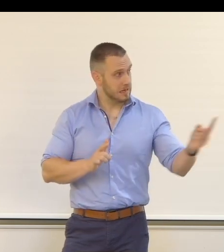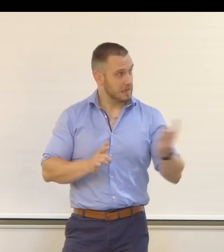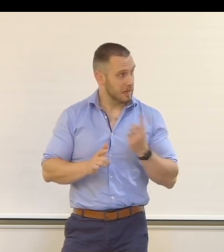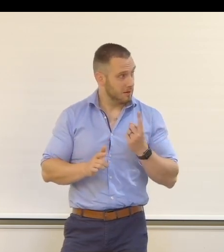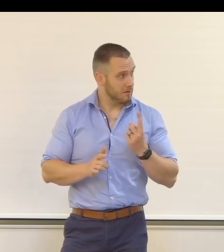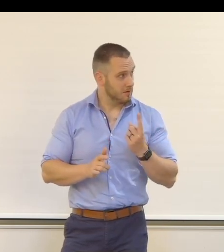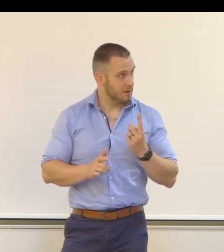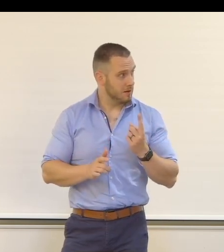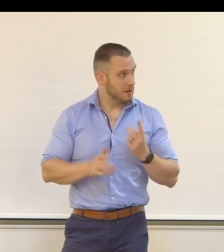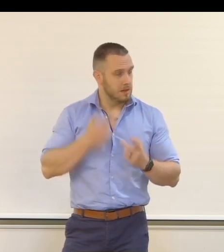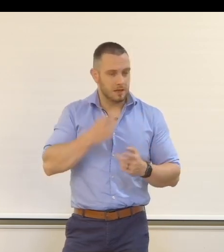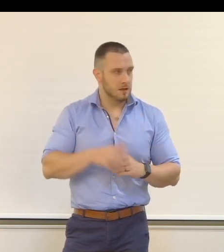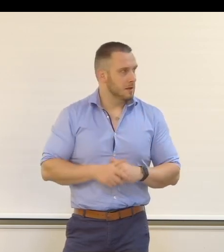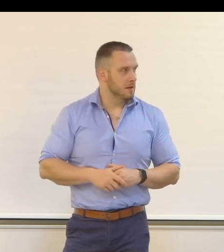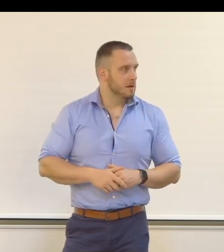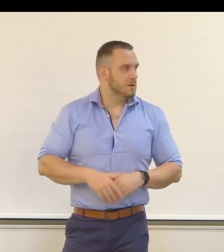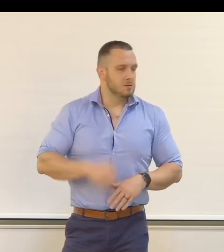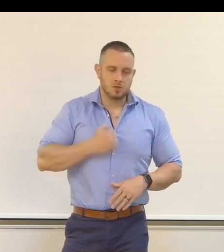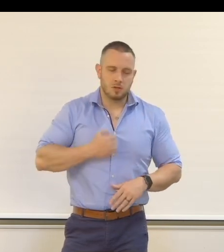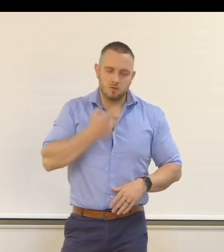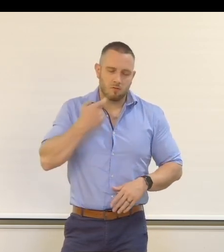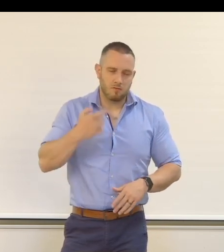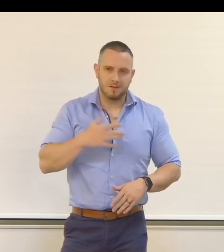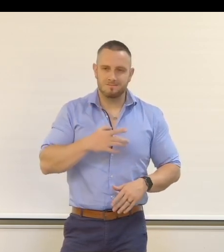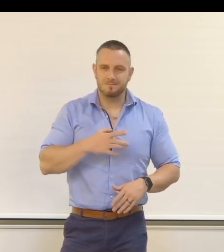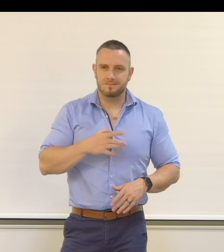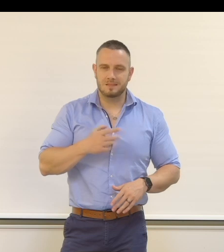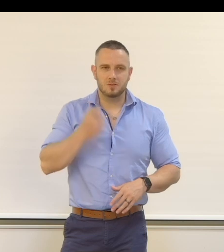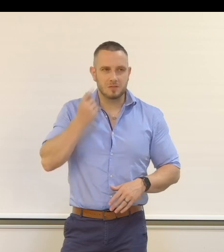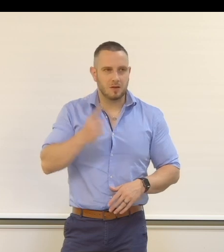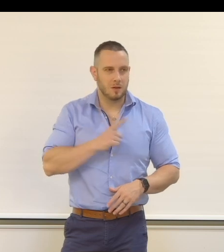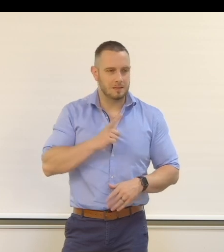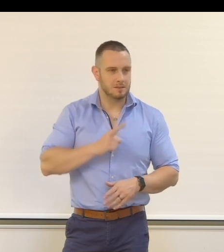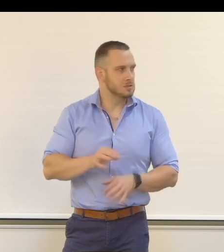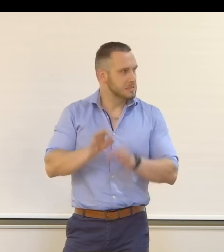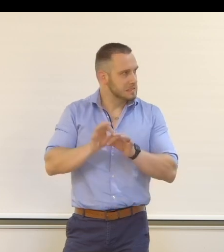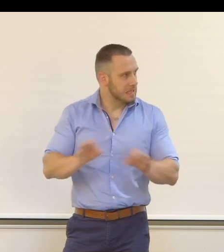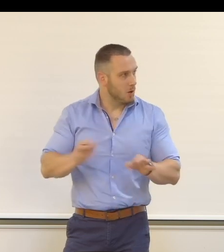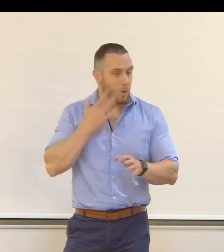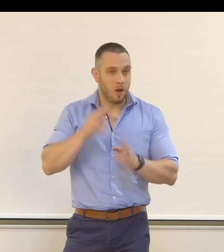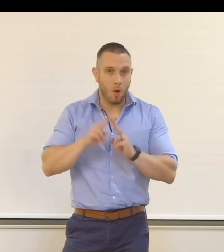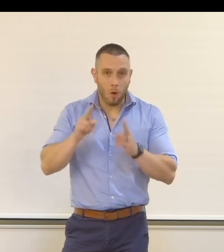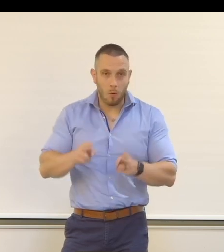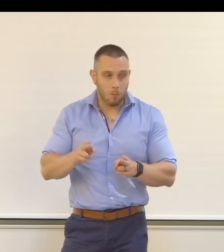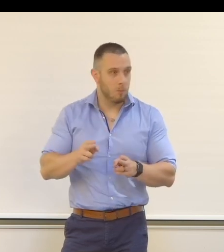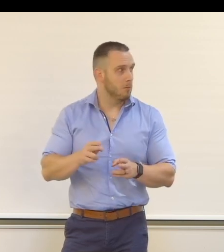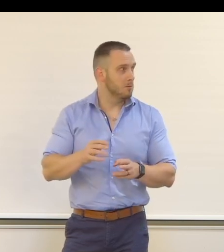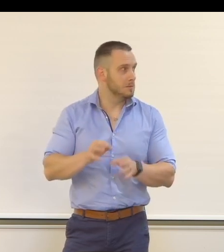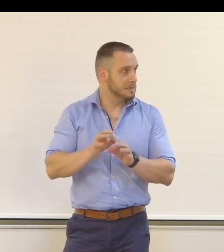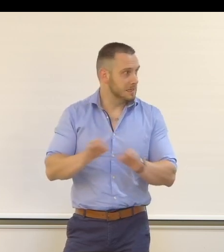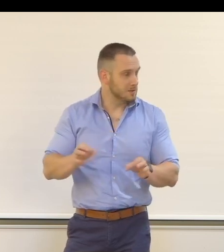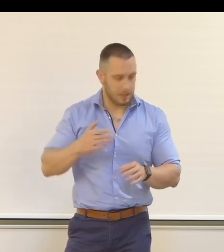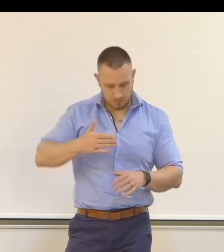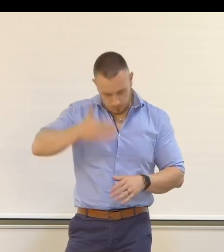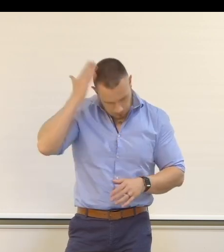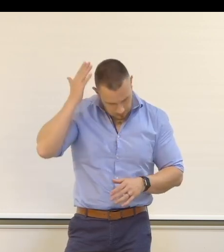main point. He said, "Yeah, no, sorry, I was a bit rough, but you have to understand, at home it's silence during my meal, so with your questions, it was